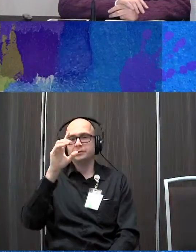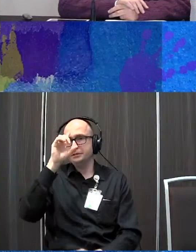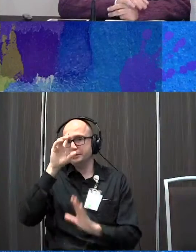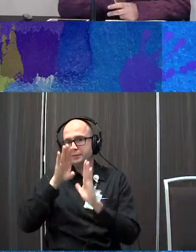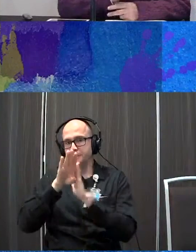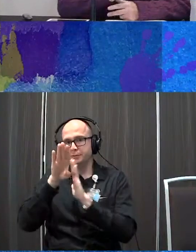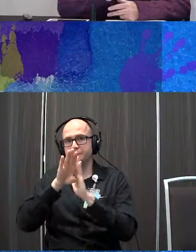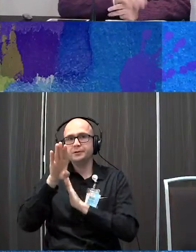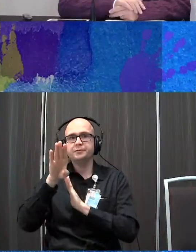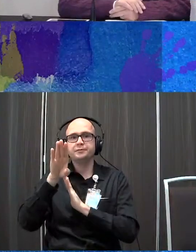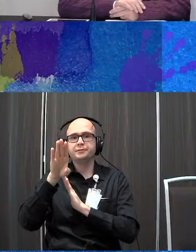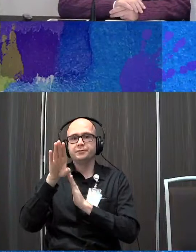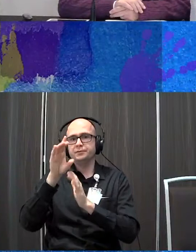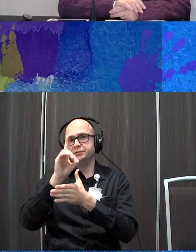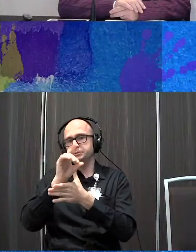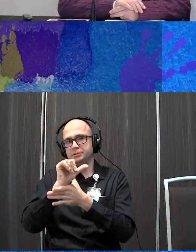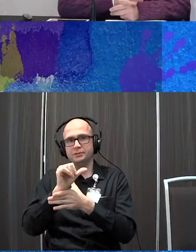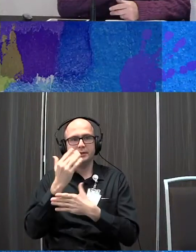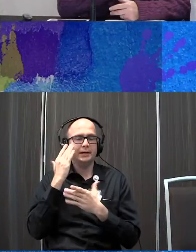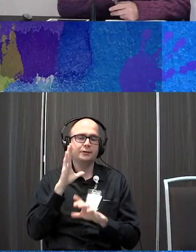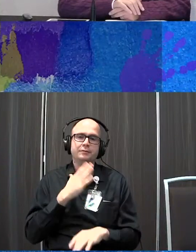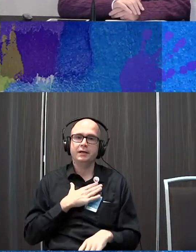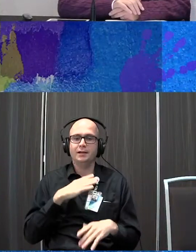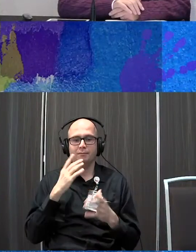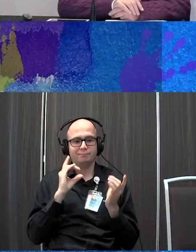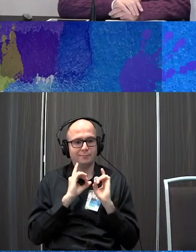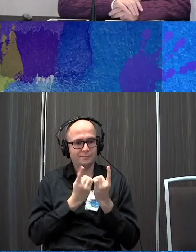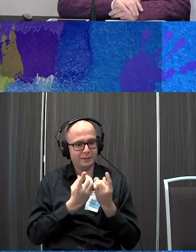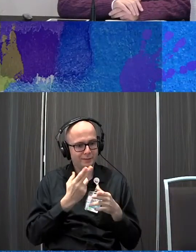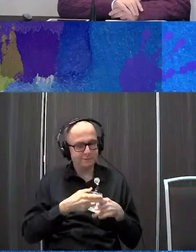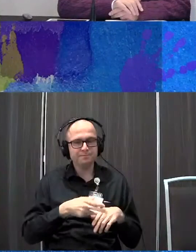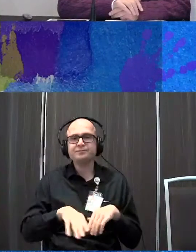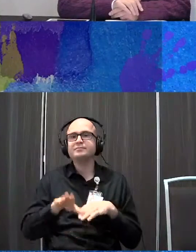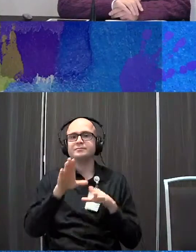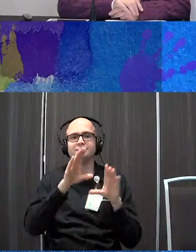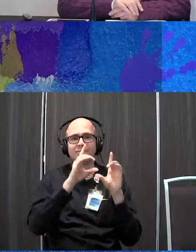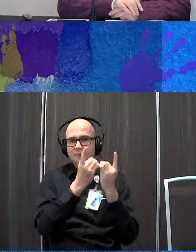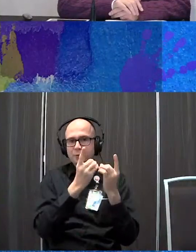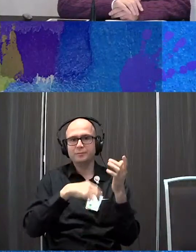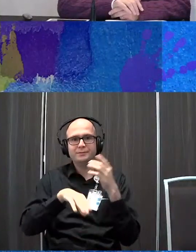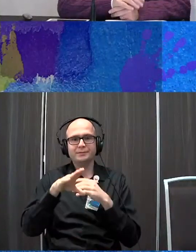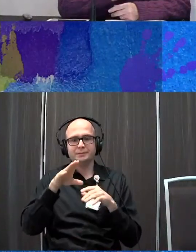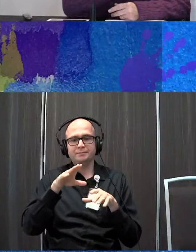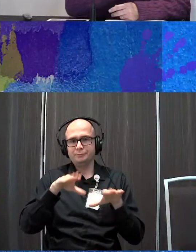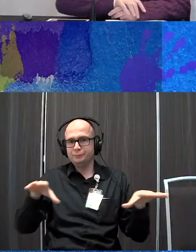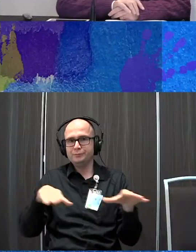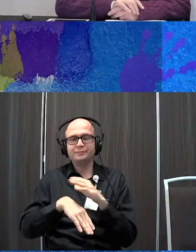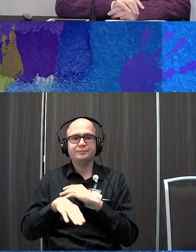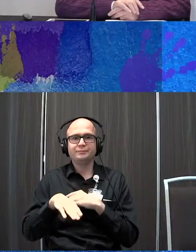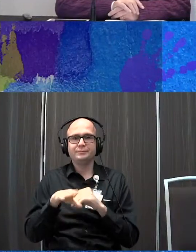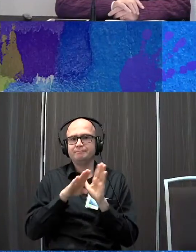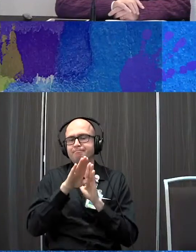and developmental disabilities. I don't even know my own division's name. Division of Developmental and Behavioral Pediatrics, and we'll let